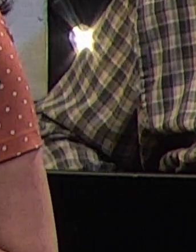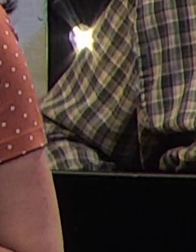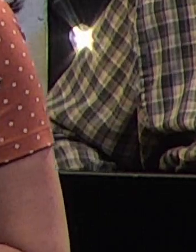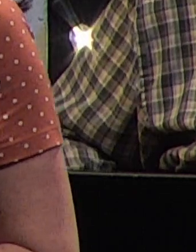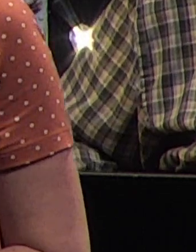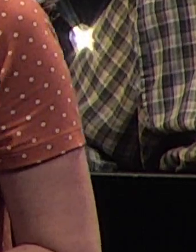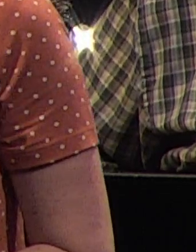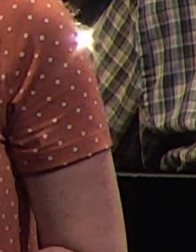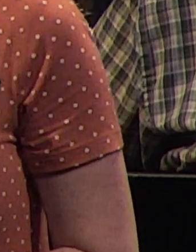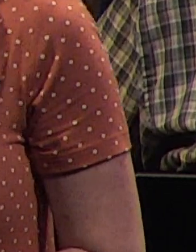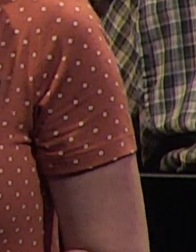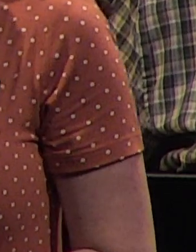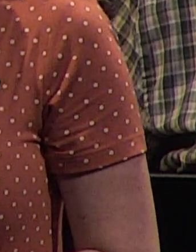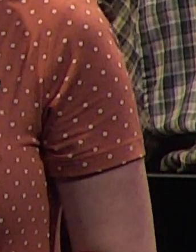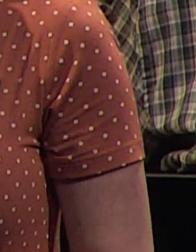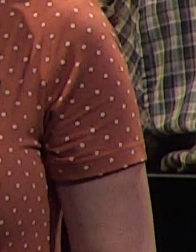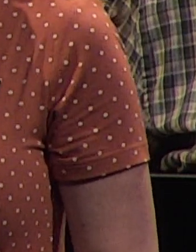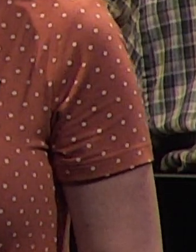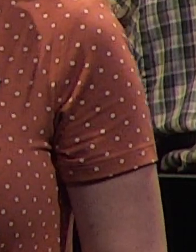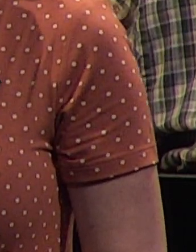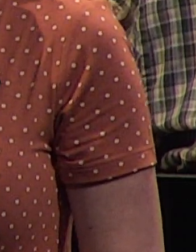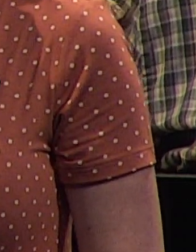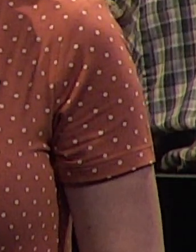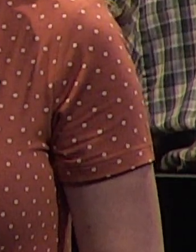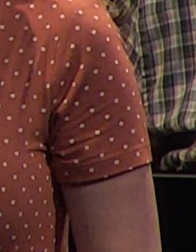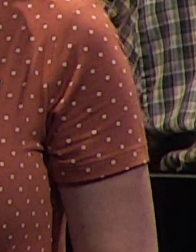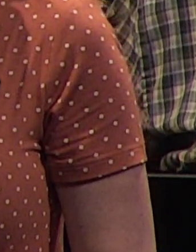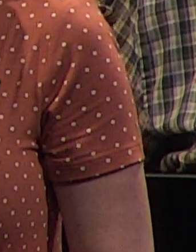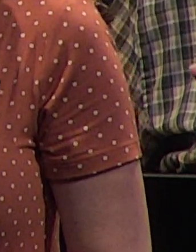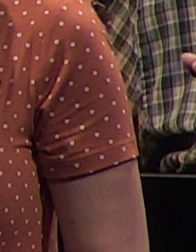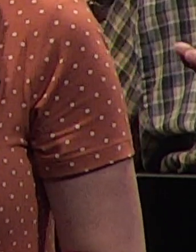Almighty? Who can stop the